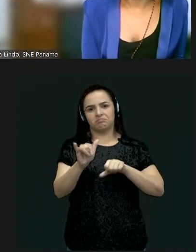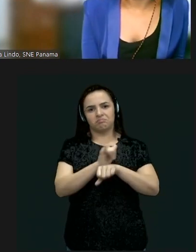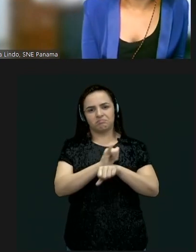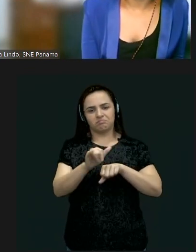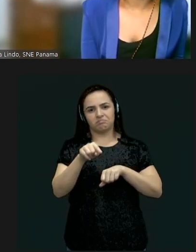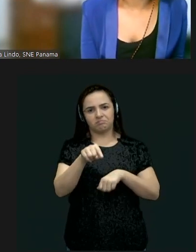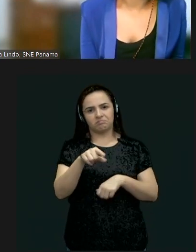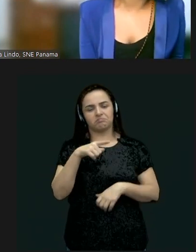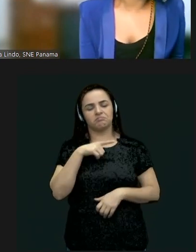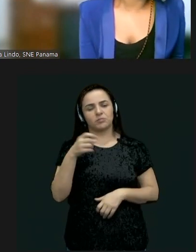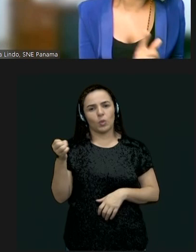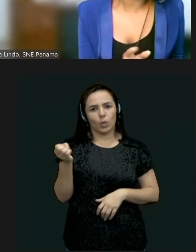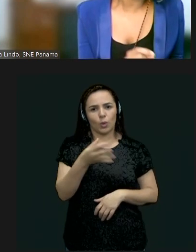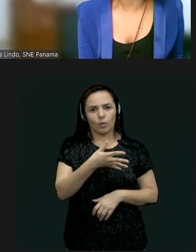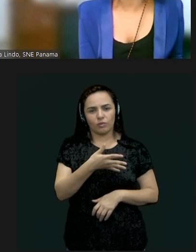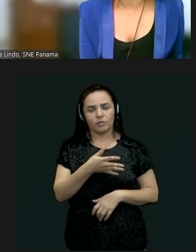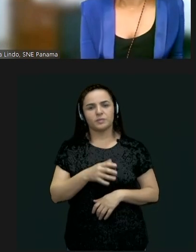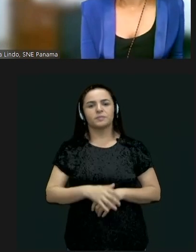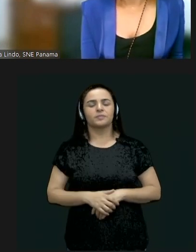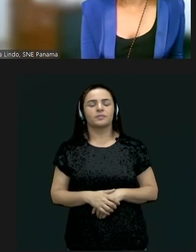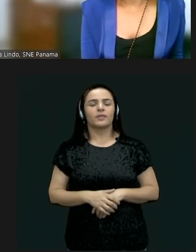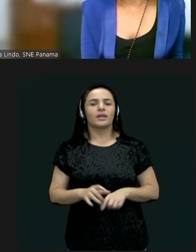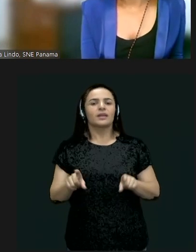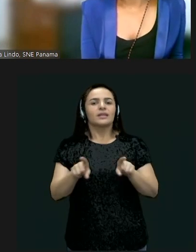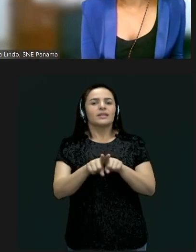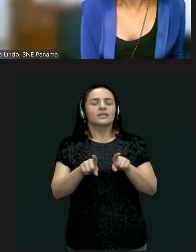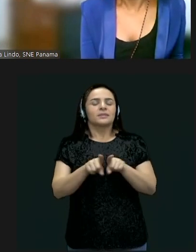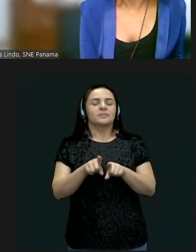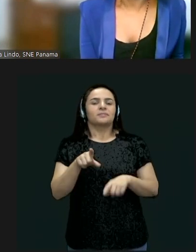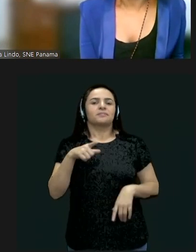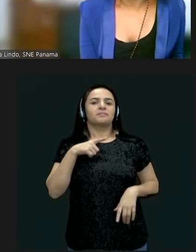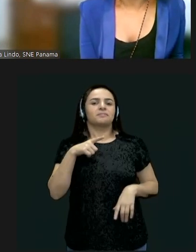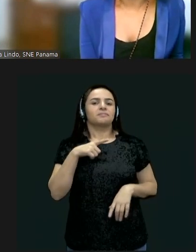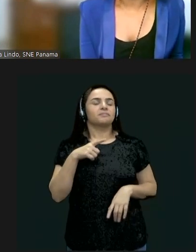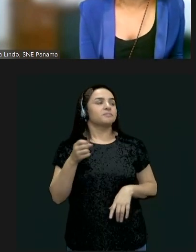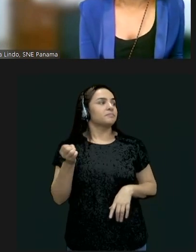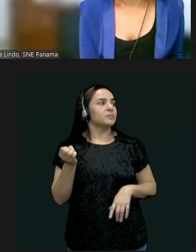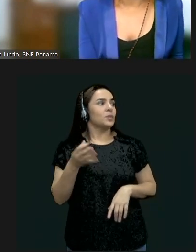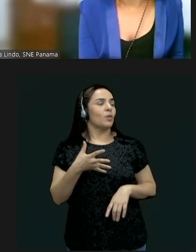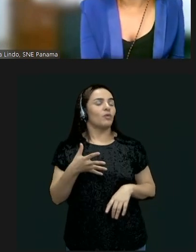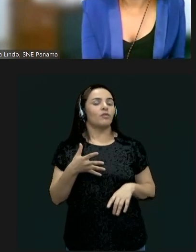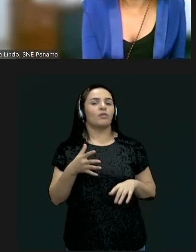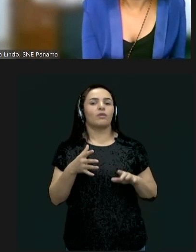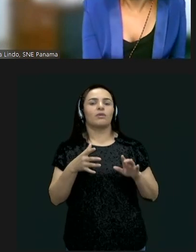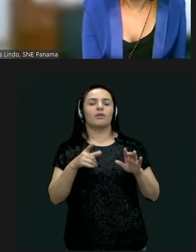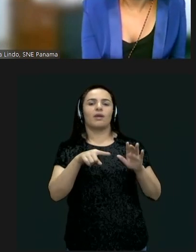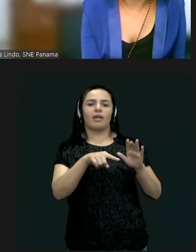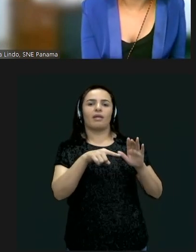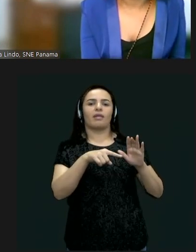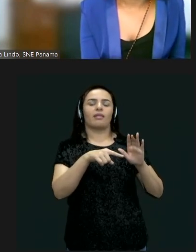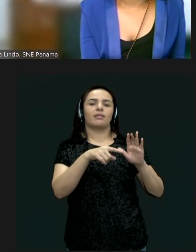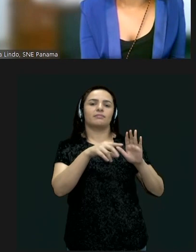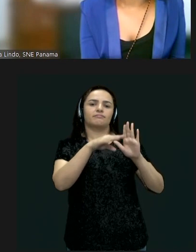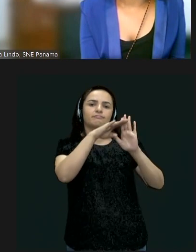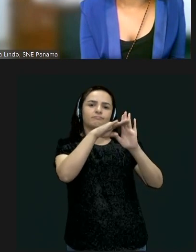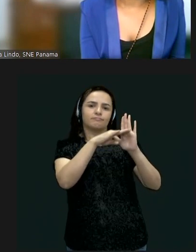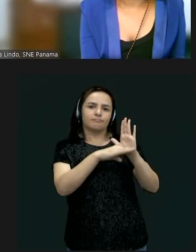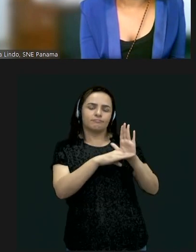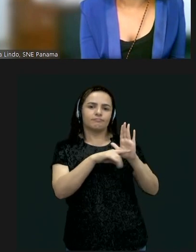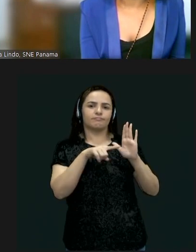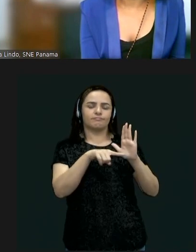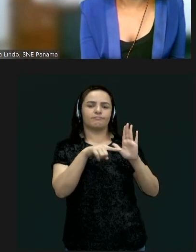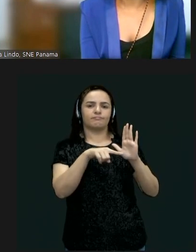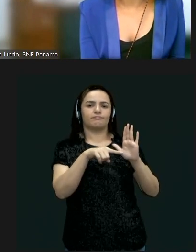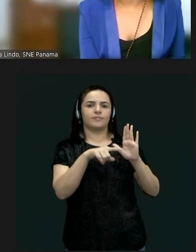regulatory framework to promote the free zones, but also to update the security regulation for